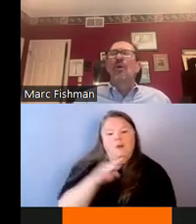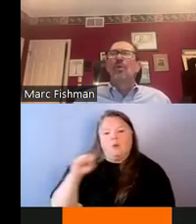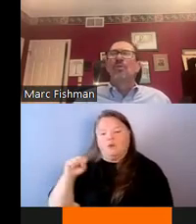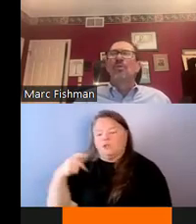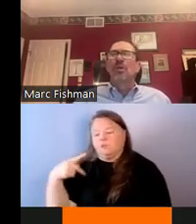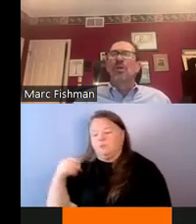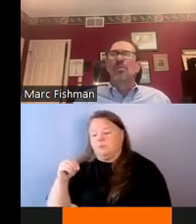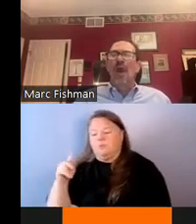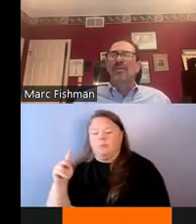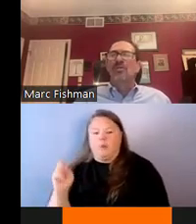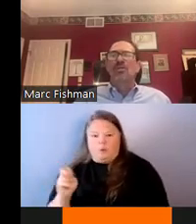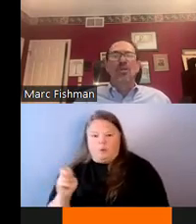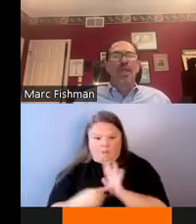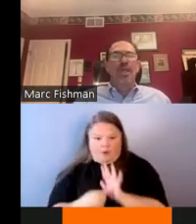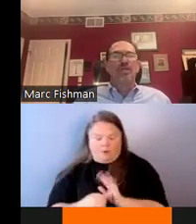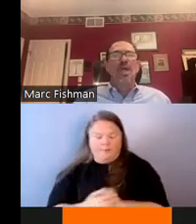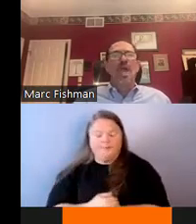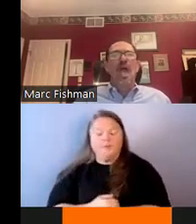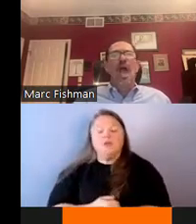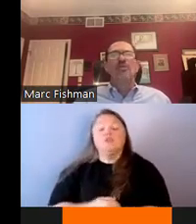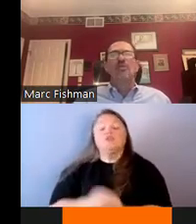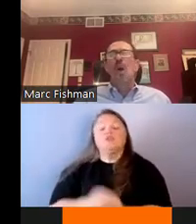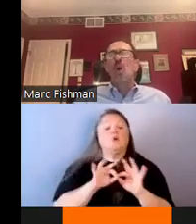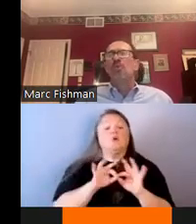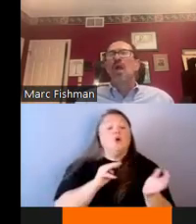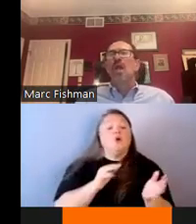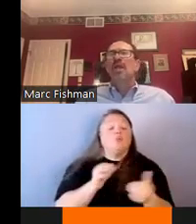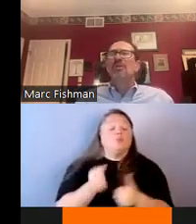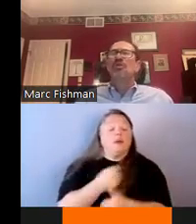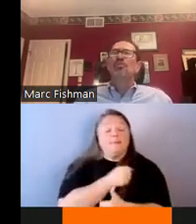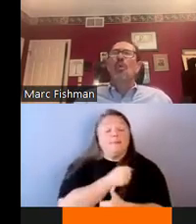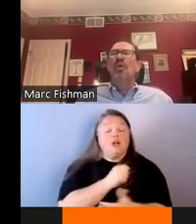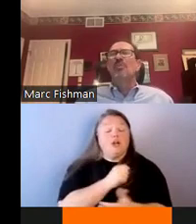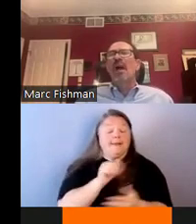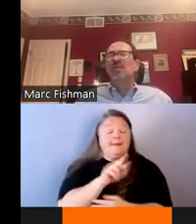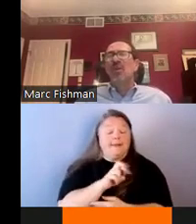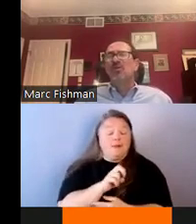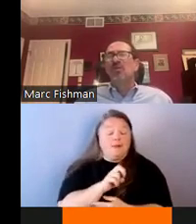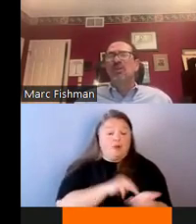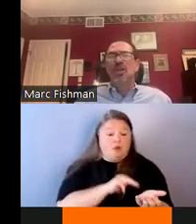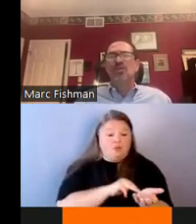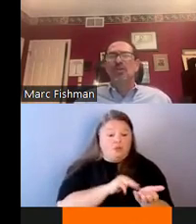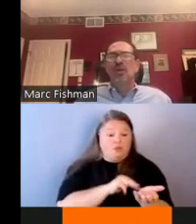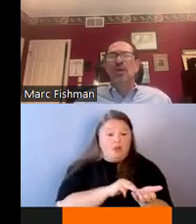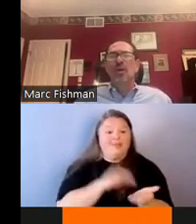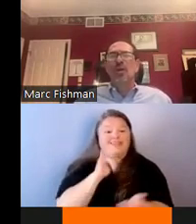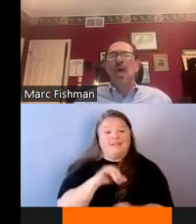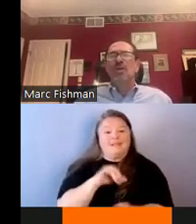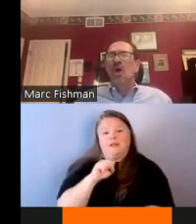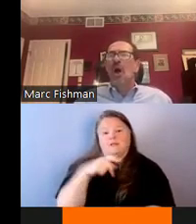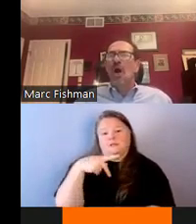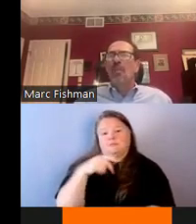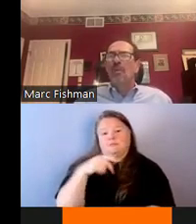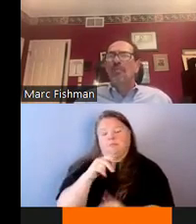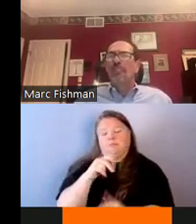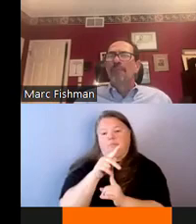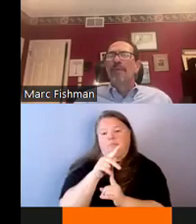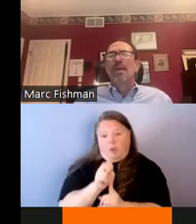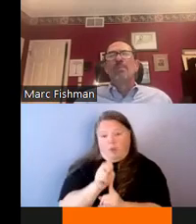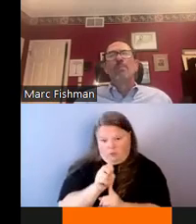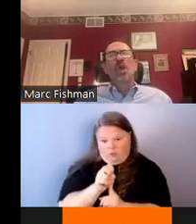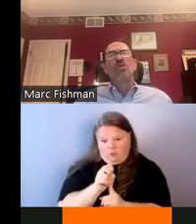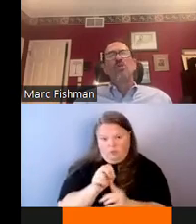care folks, practices, clinics, as spokes can be supported by a specialty center as a